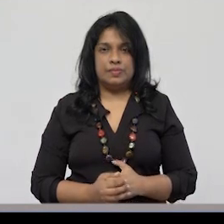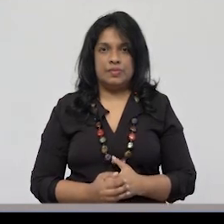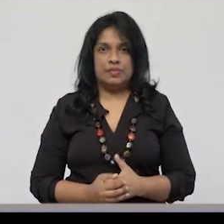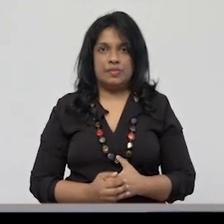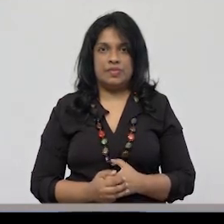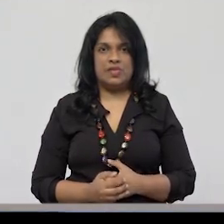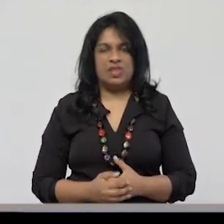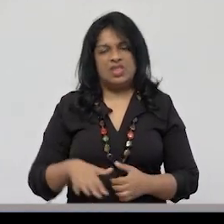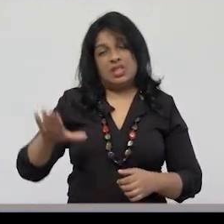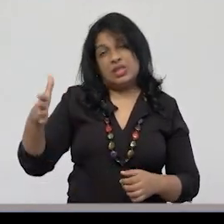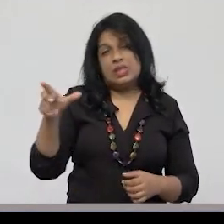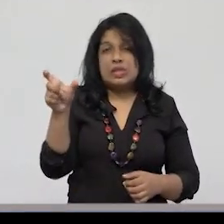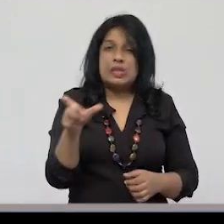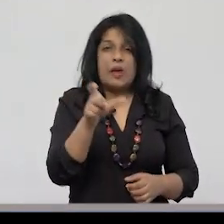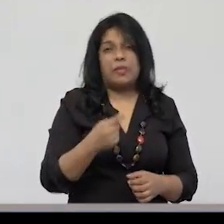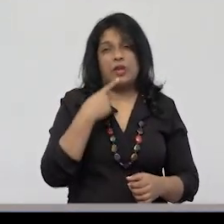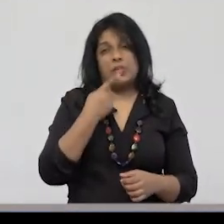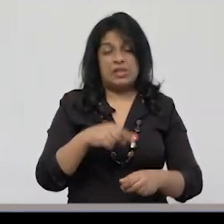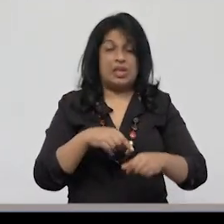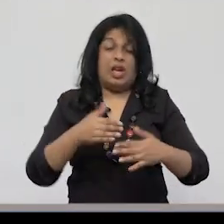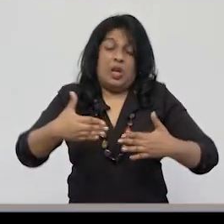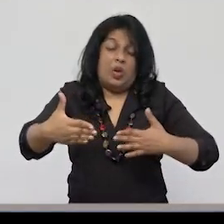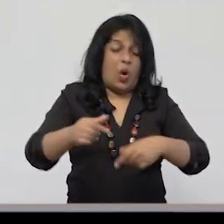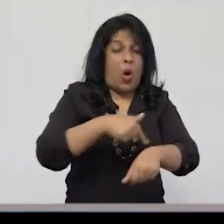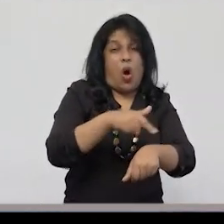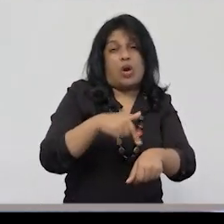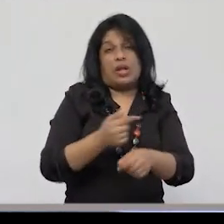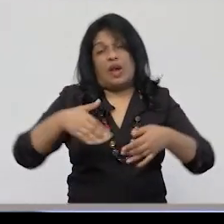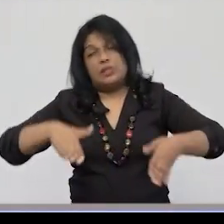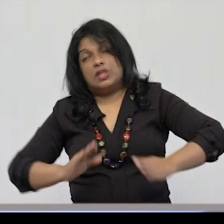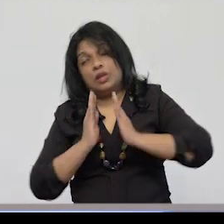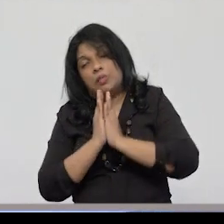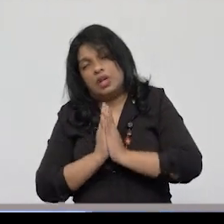and all that. You know, I, of course, hey, who told you that you had to pray for 2 hours?